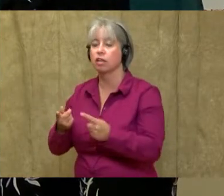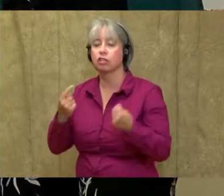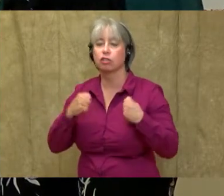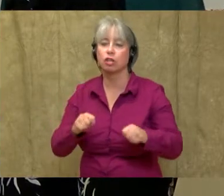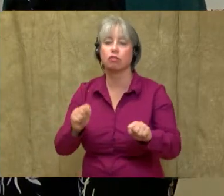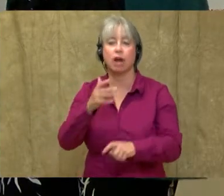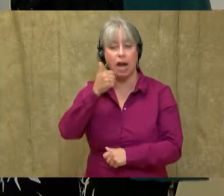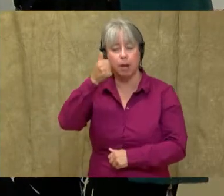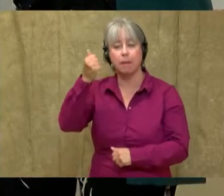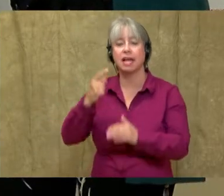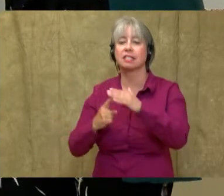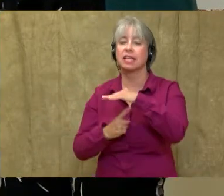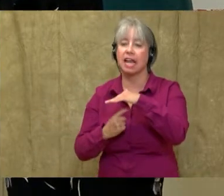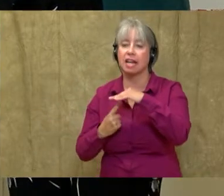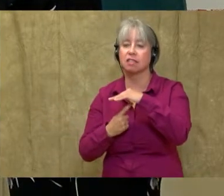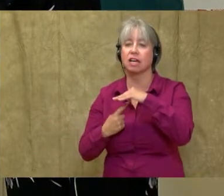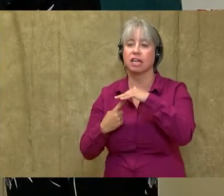in isolation.